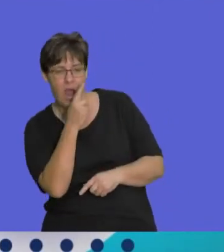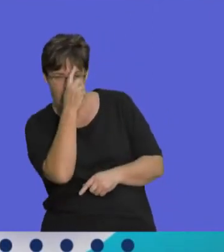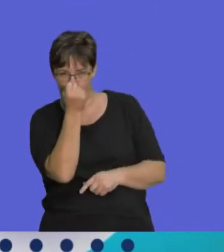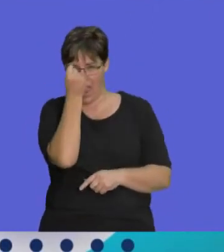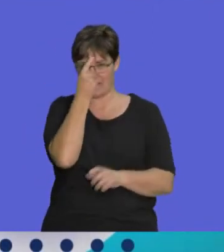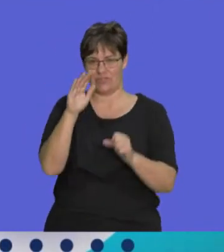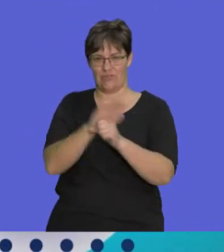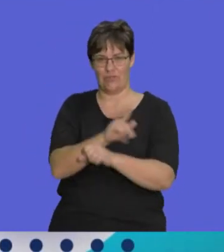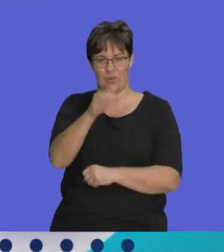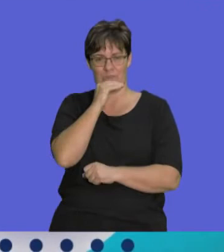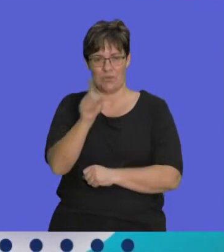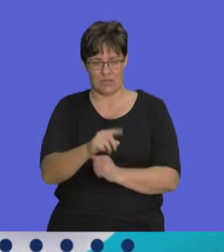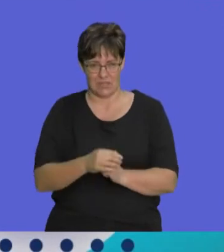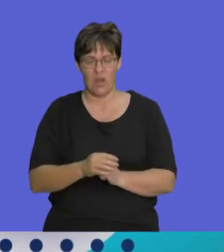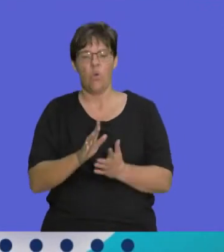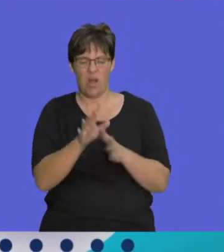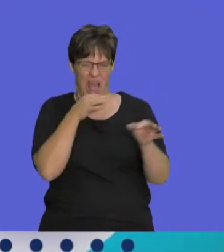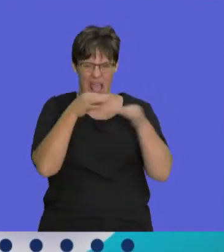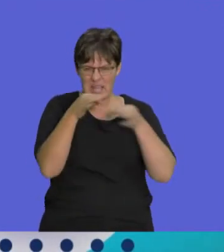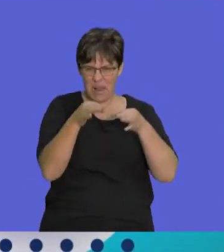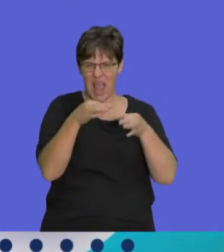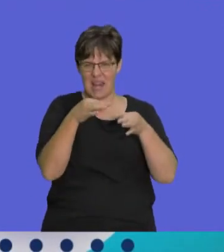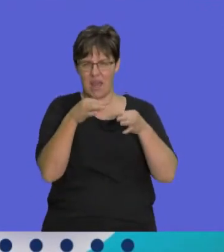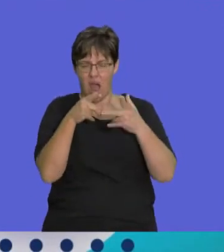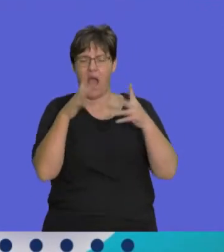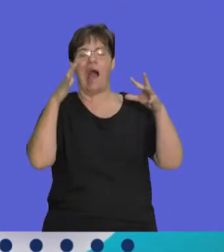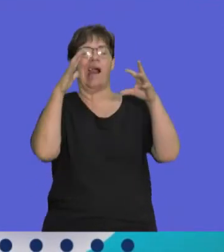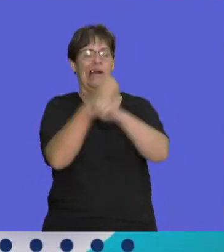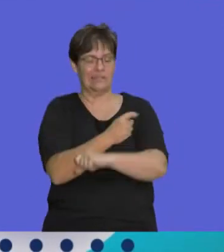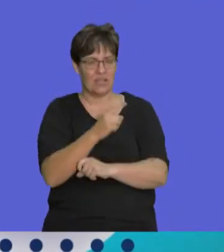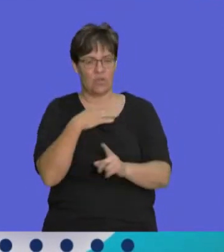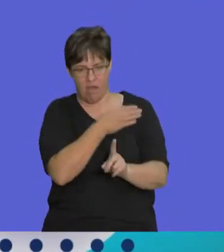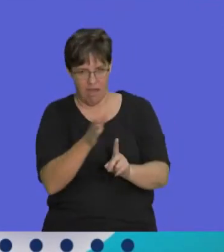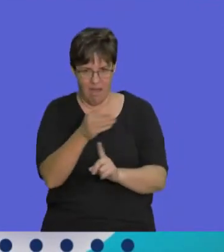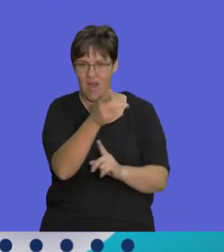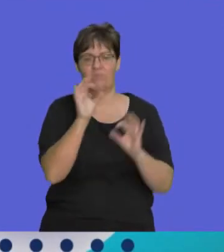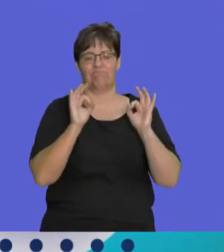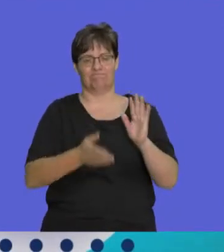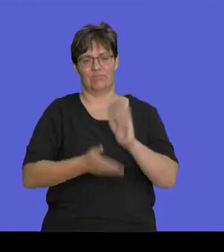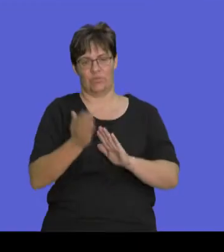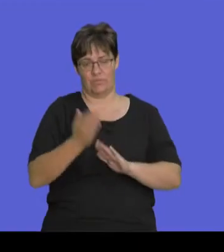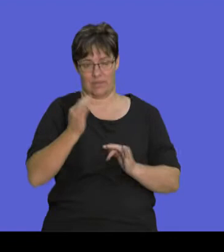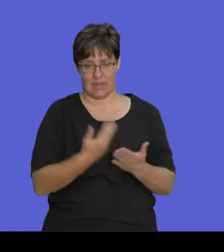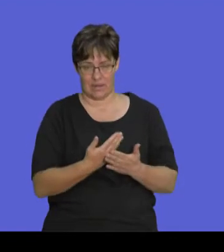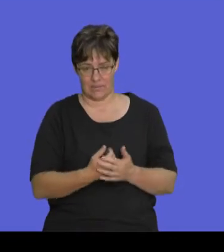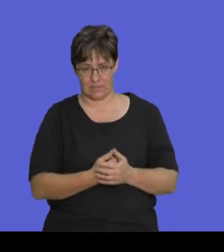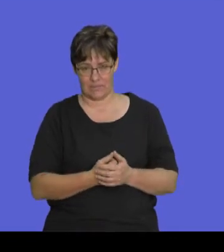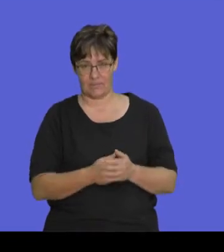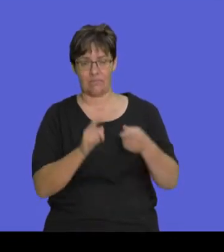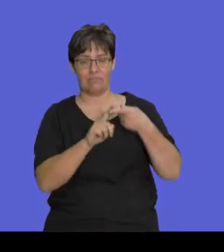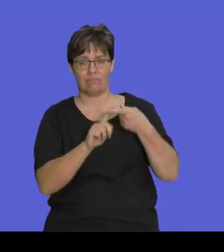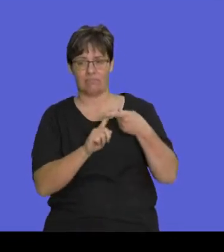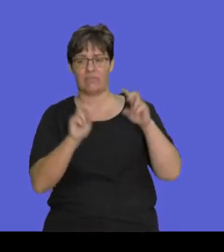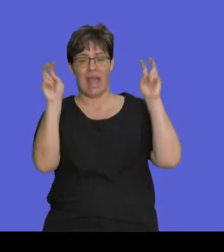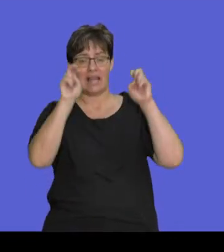try and break it down, into smaller bits so that we try and manage and navigate our way through it, right? So the first term is